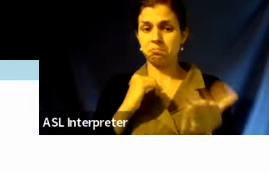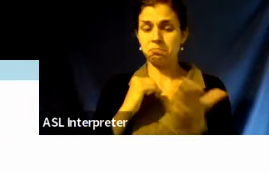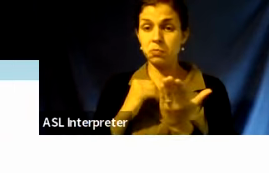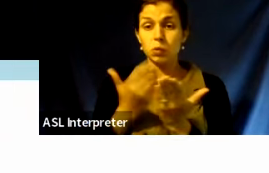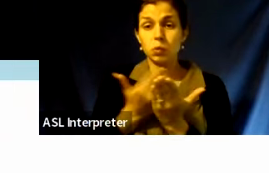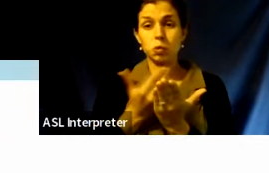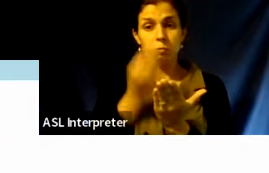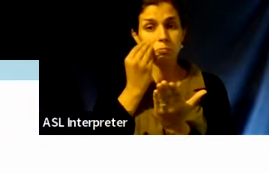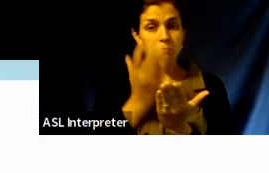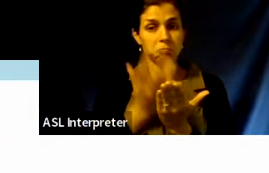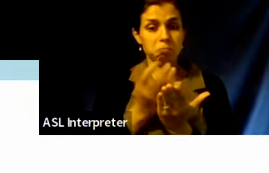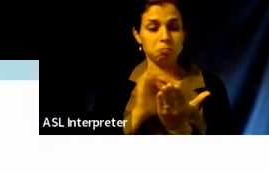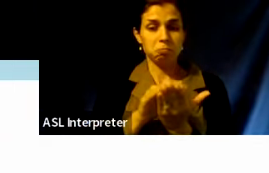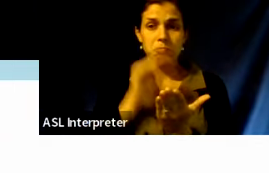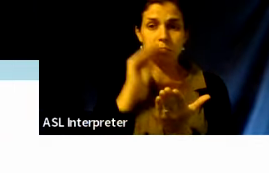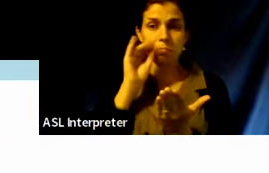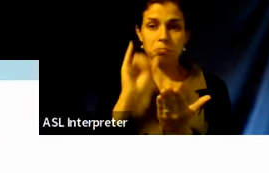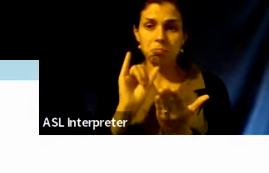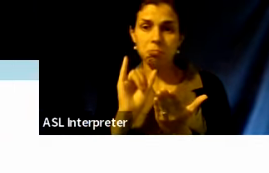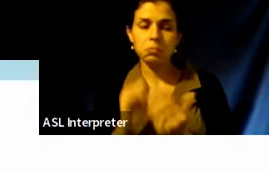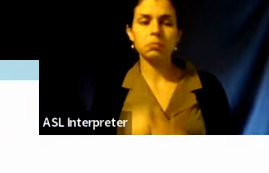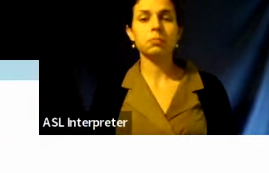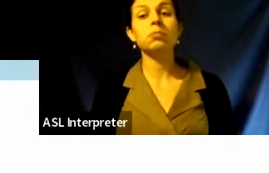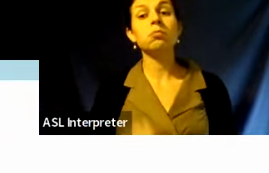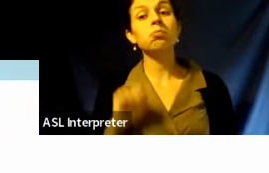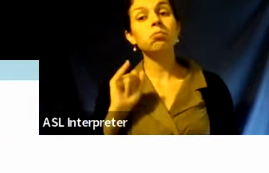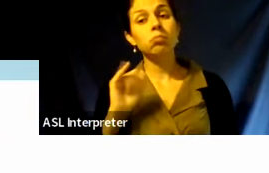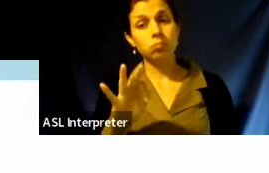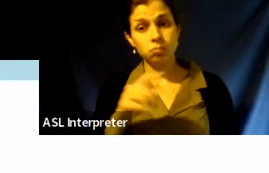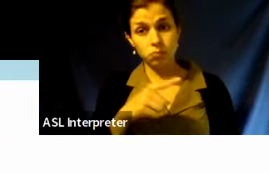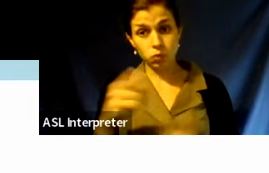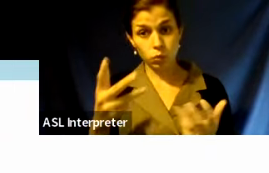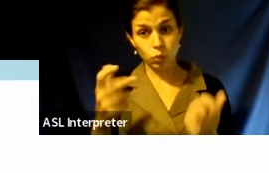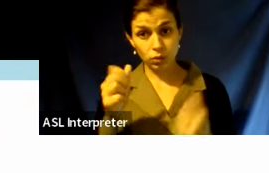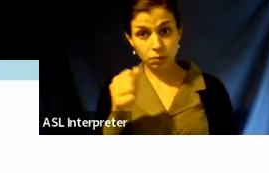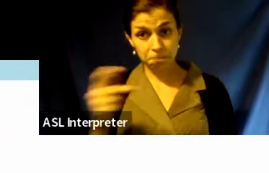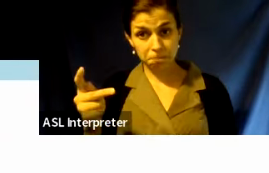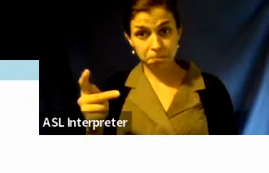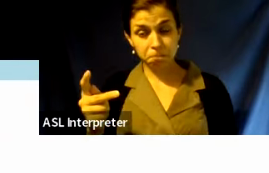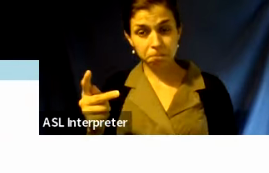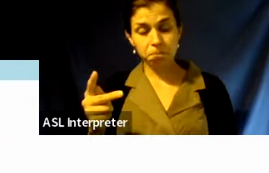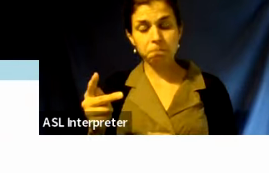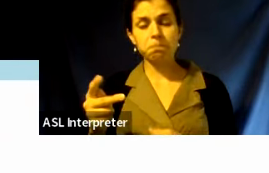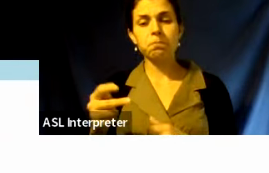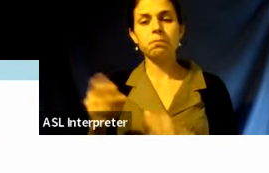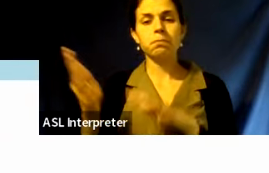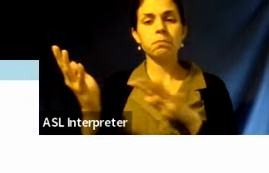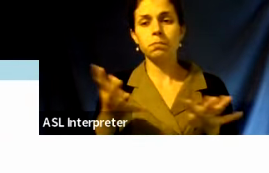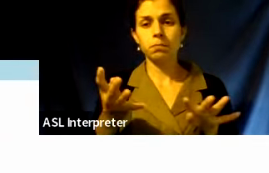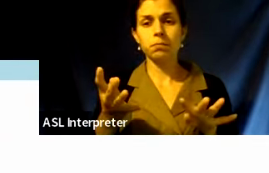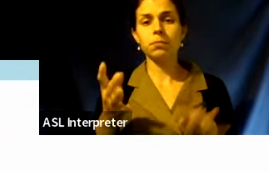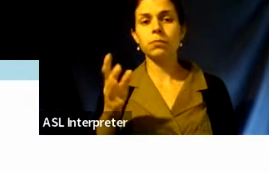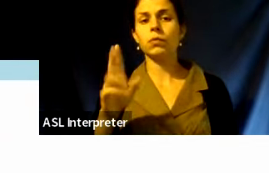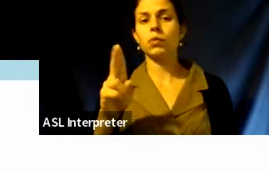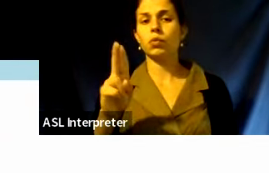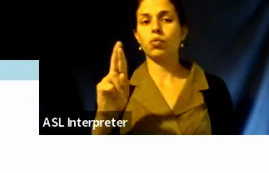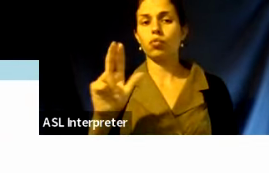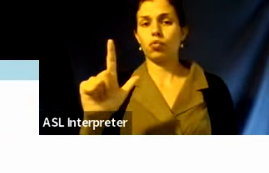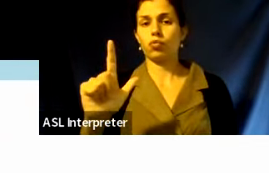To get the ParentSquare app, you can download it by typing the URL